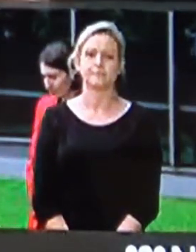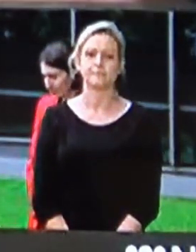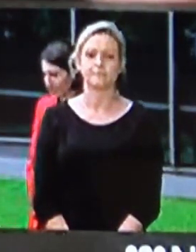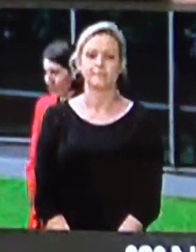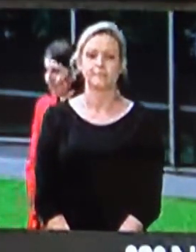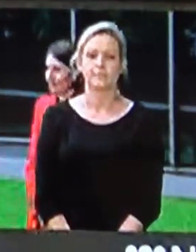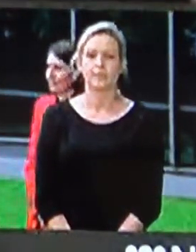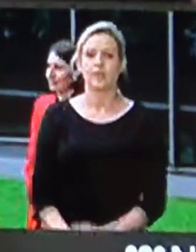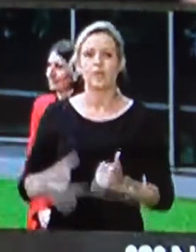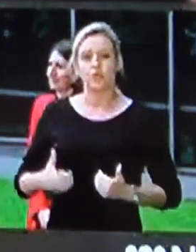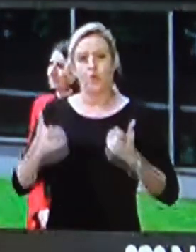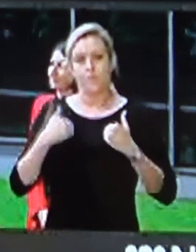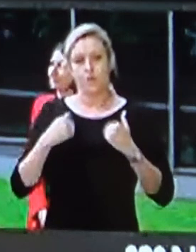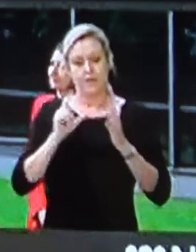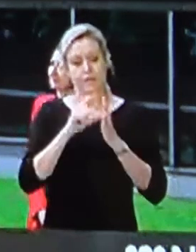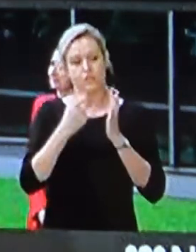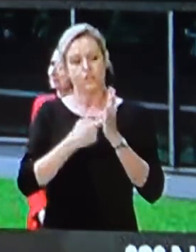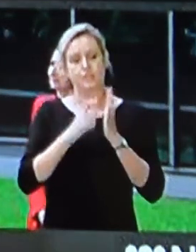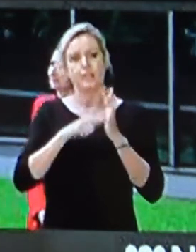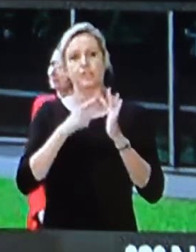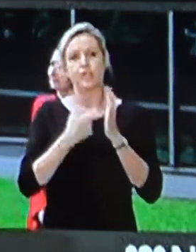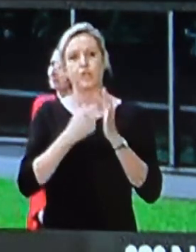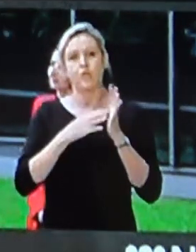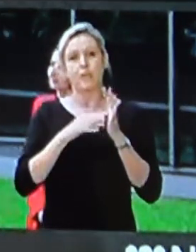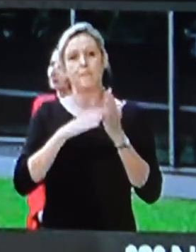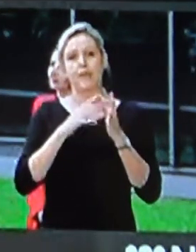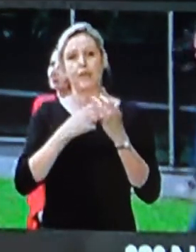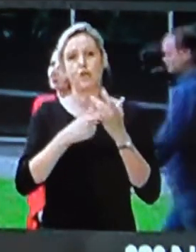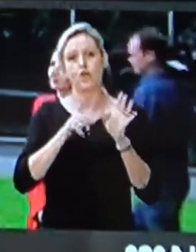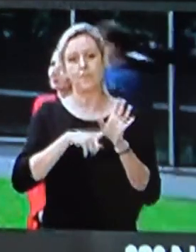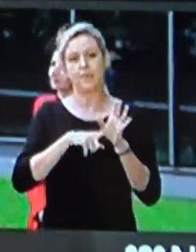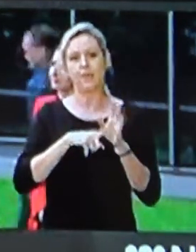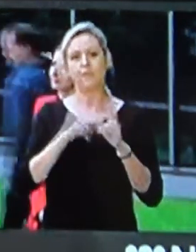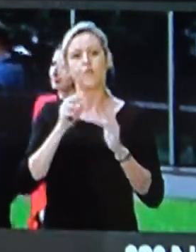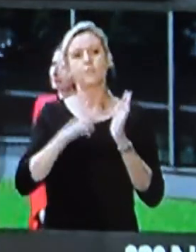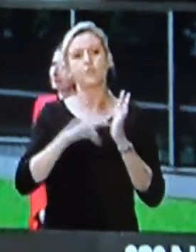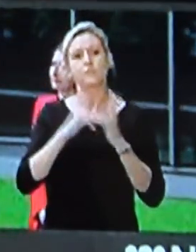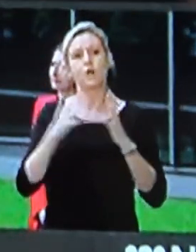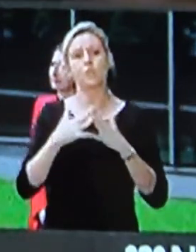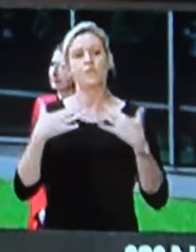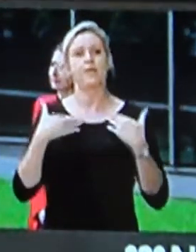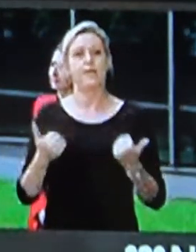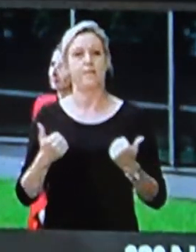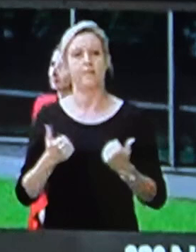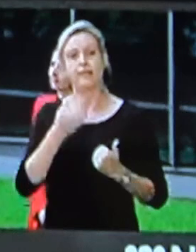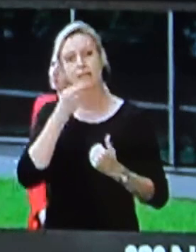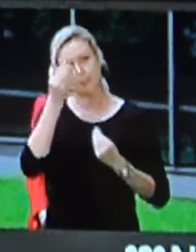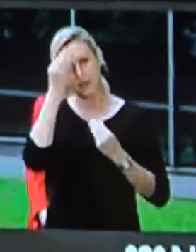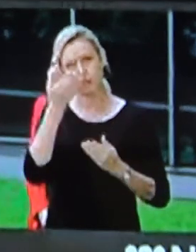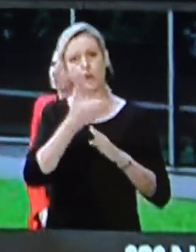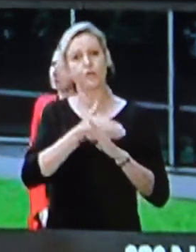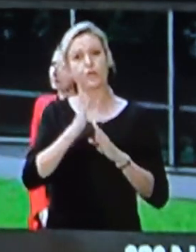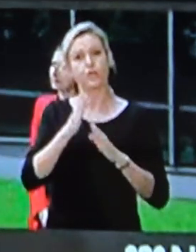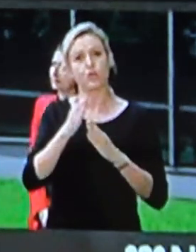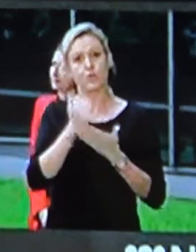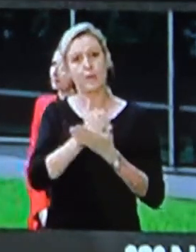Good morning. I'm Dr. Jeremy McAnulty from New South Wales Health. I'd like to give you an update on the numbers. So to date, about 8